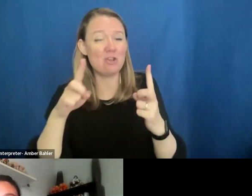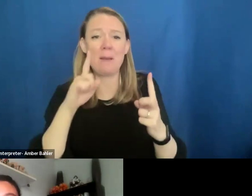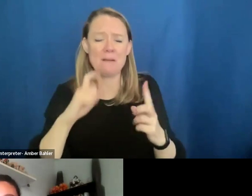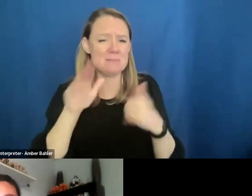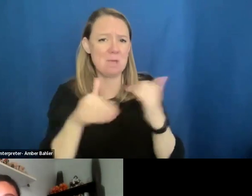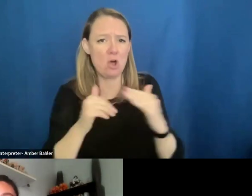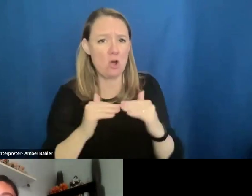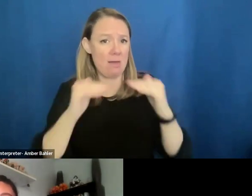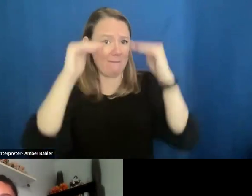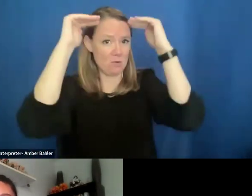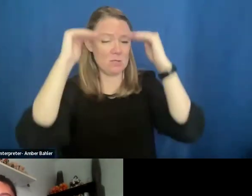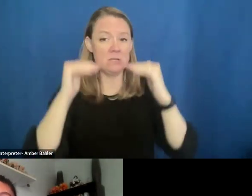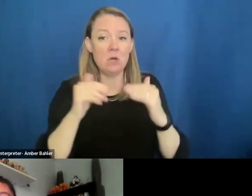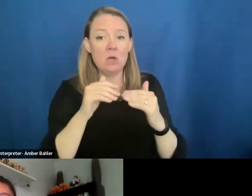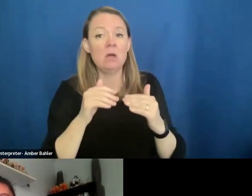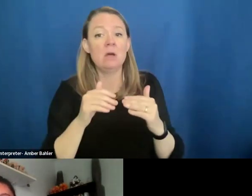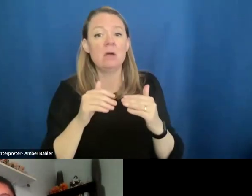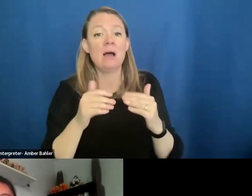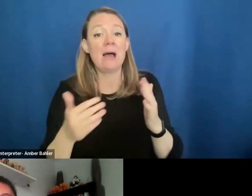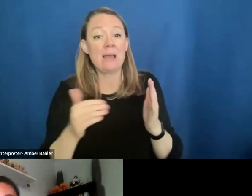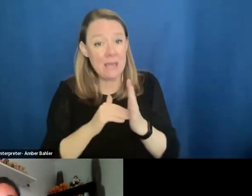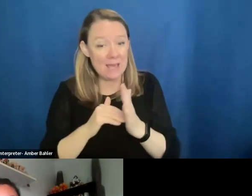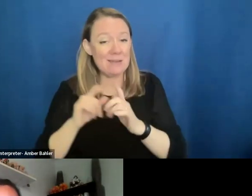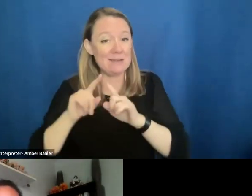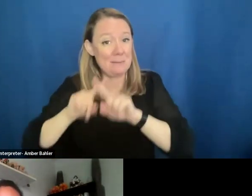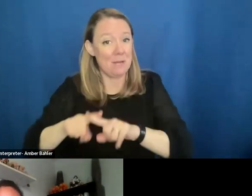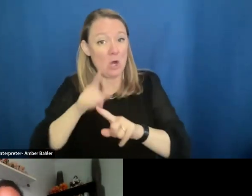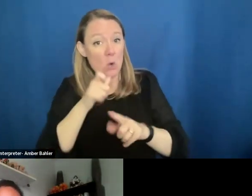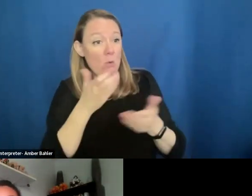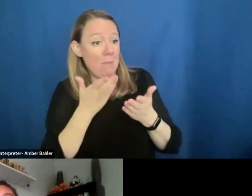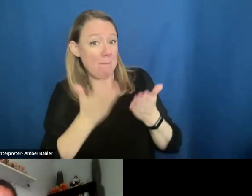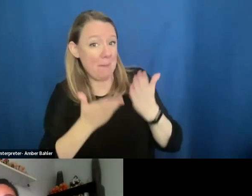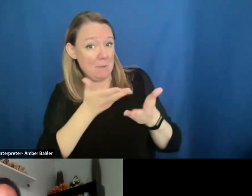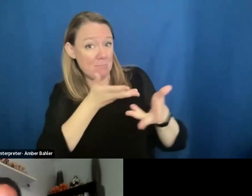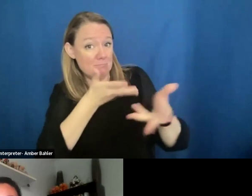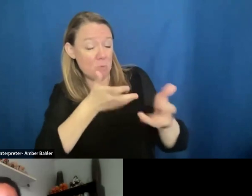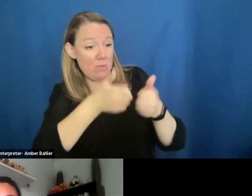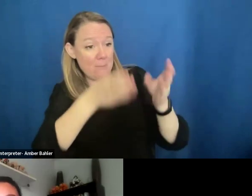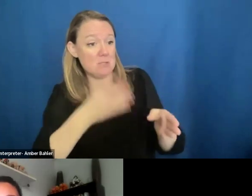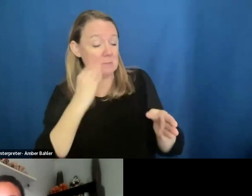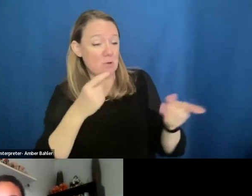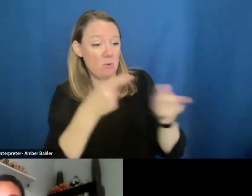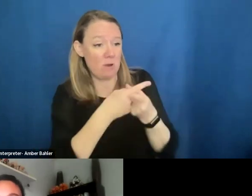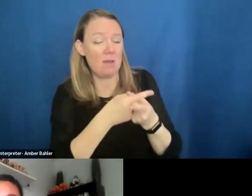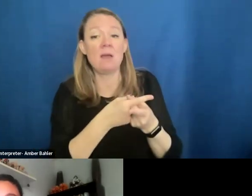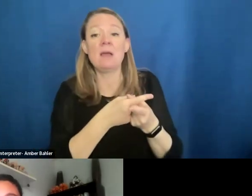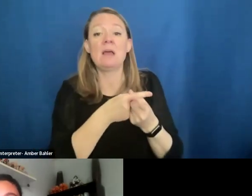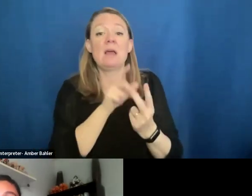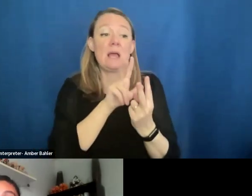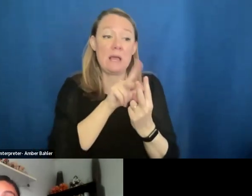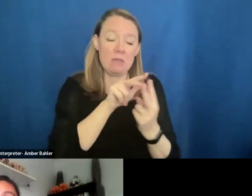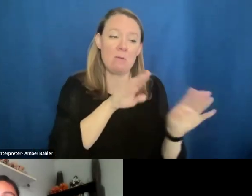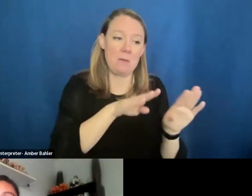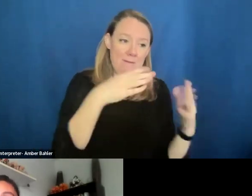with a person in crisis, whether it's behavioral health or substance use. And regardless of whether it's a traditional